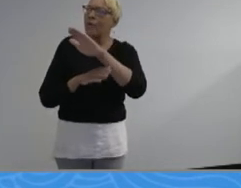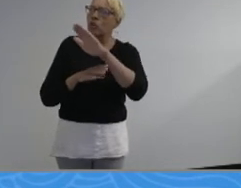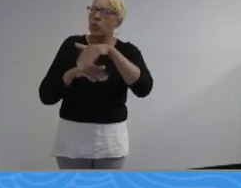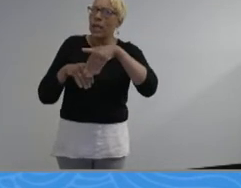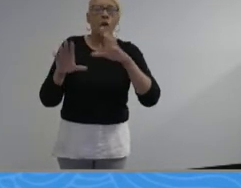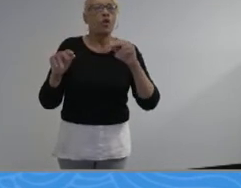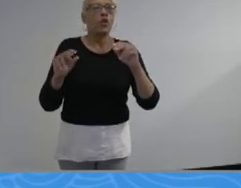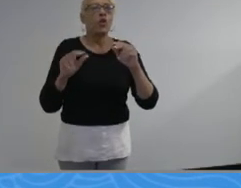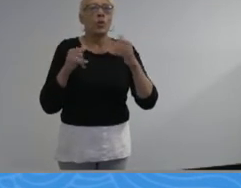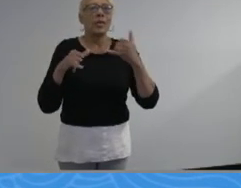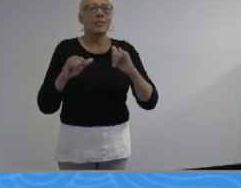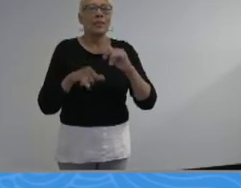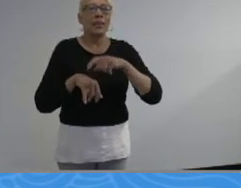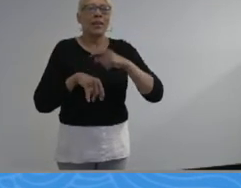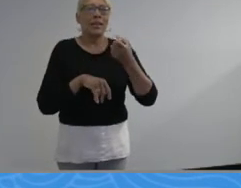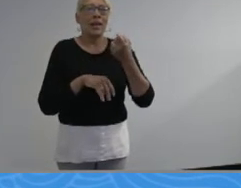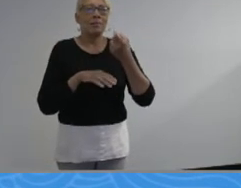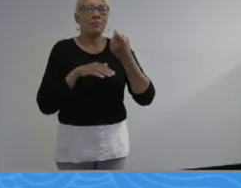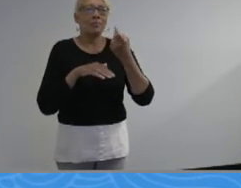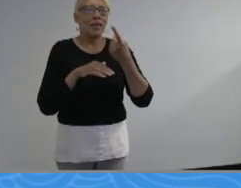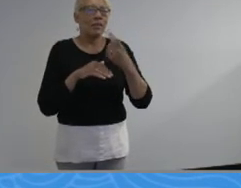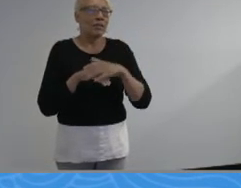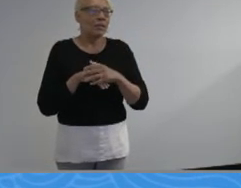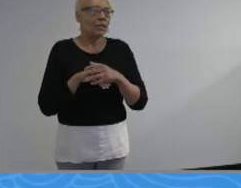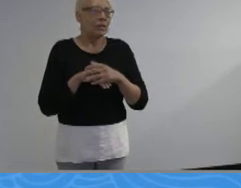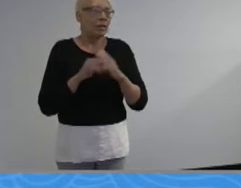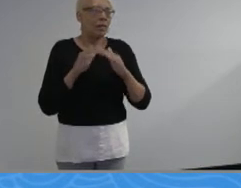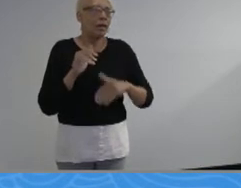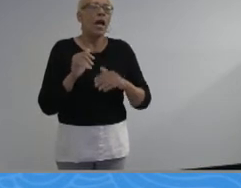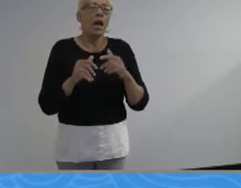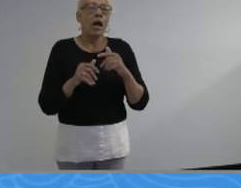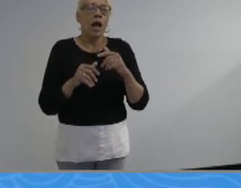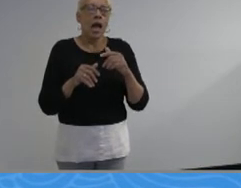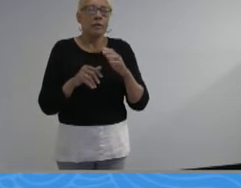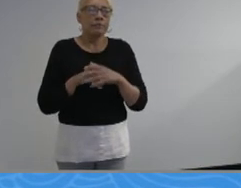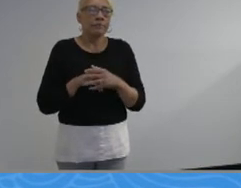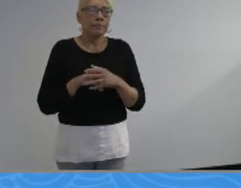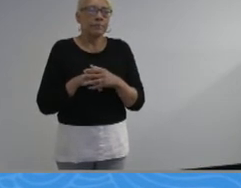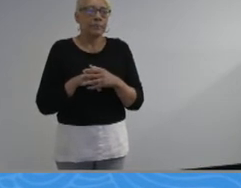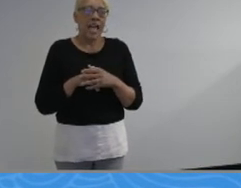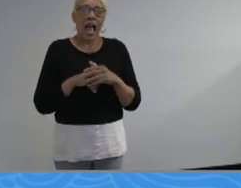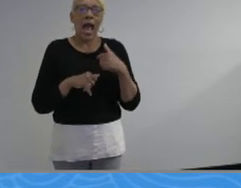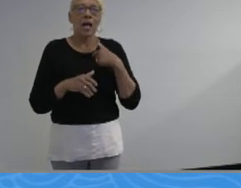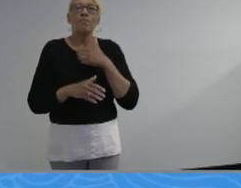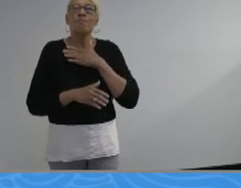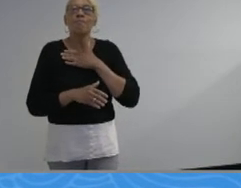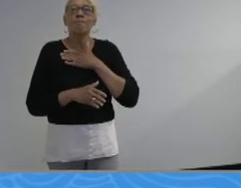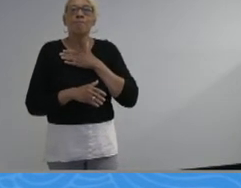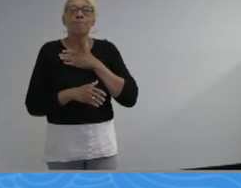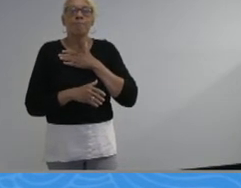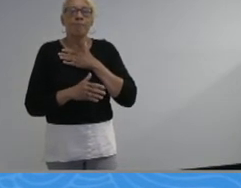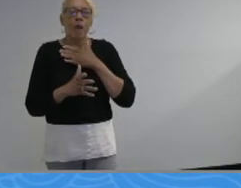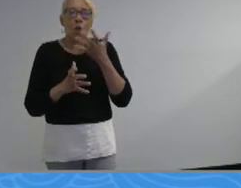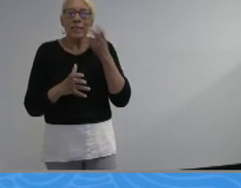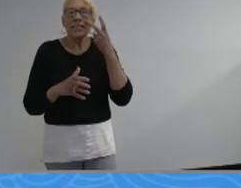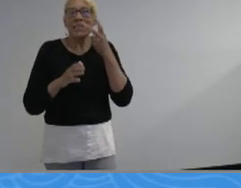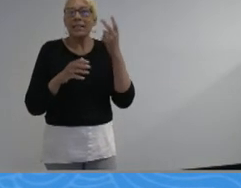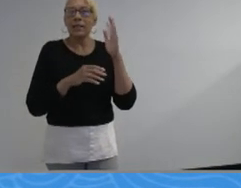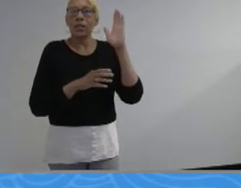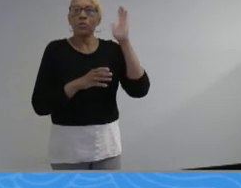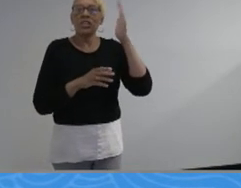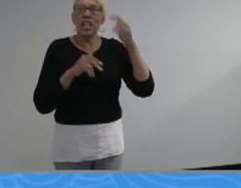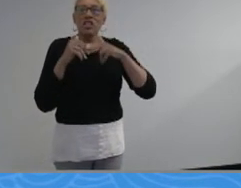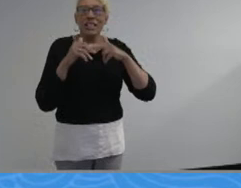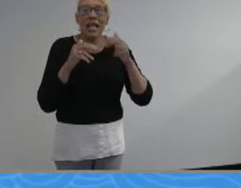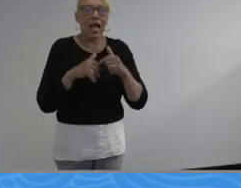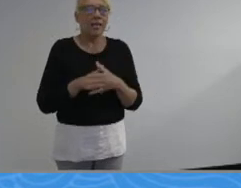Is it afternoon yet? No, we're still on 11 o'clock. Good morning, everybody. I'm looking forward to seeing the presentation slides. We got a little bit ahead of ourselves there and digging